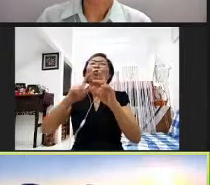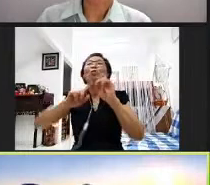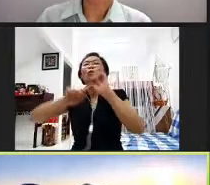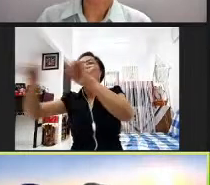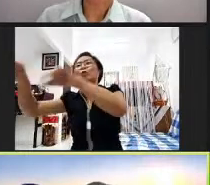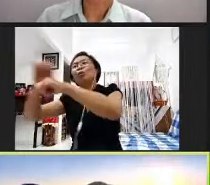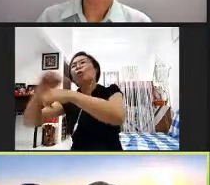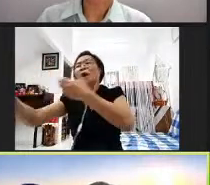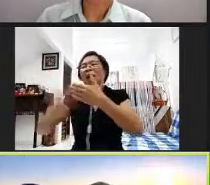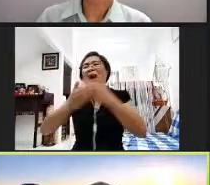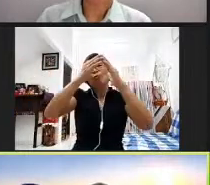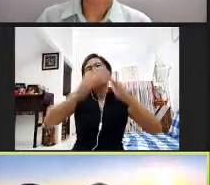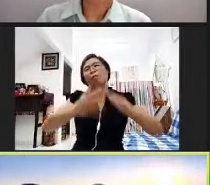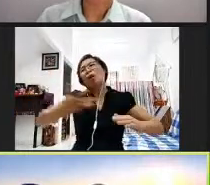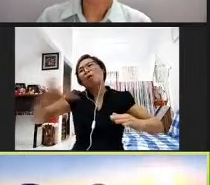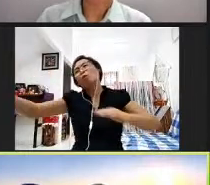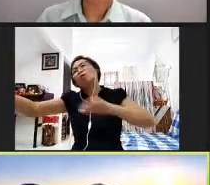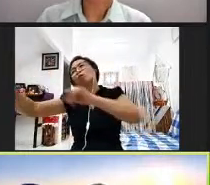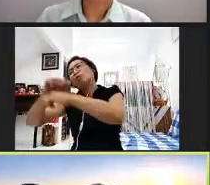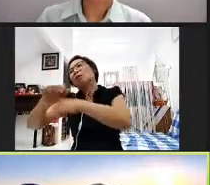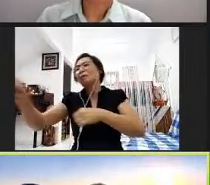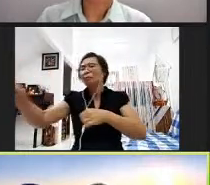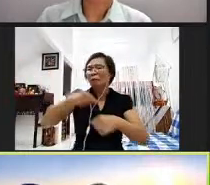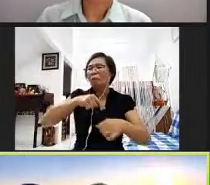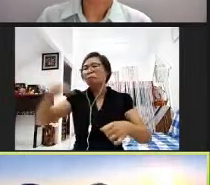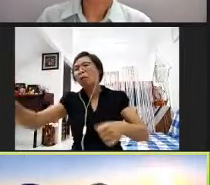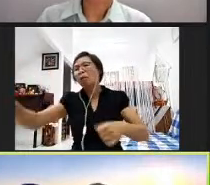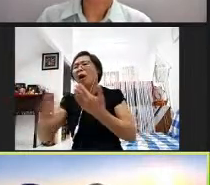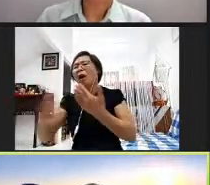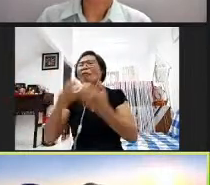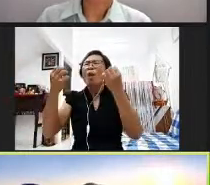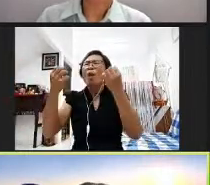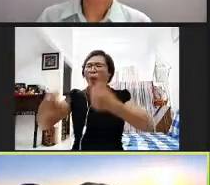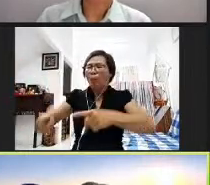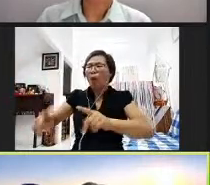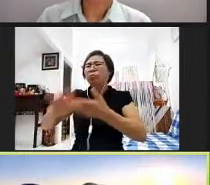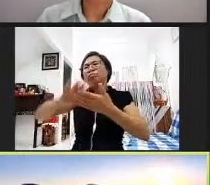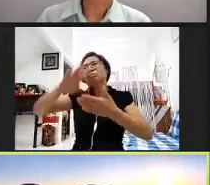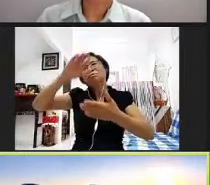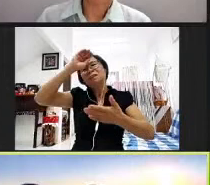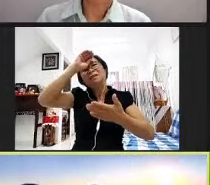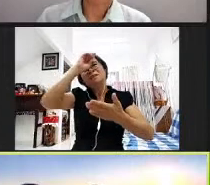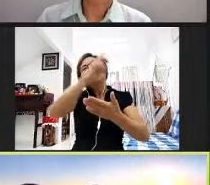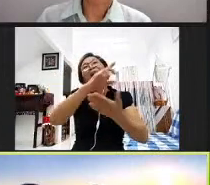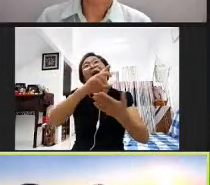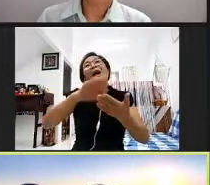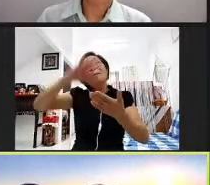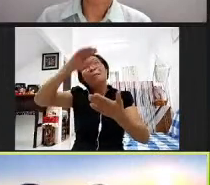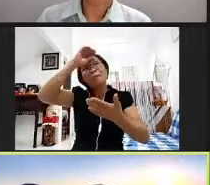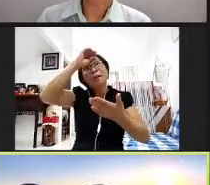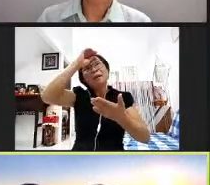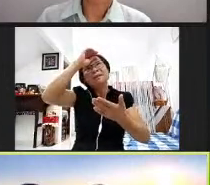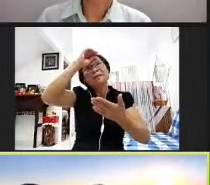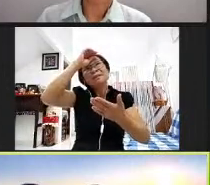to work. I no need to go anywhere. I have lots of opportunity to learn Dharma during this one whole year.